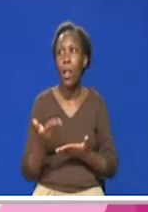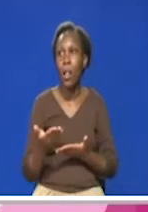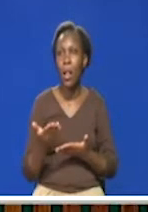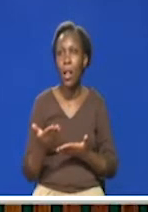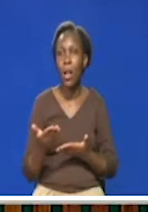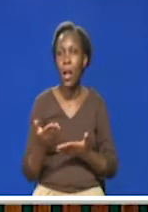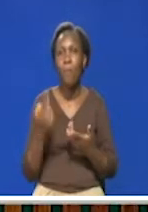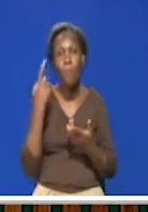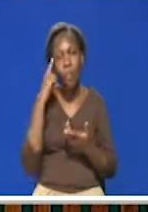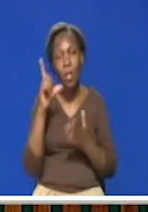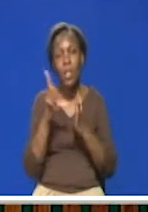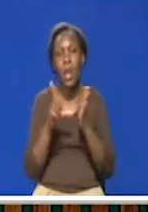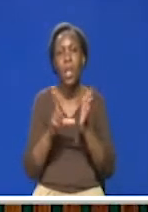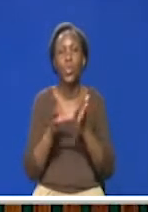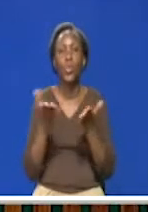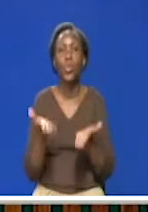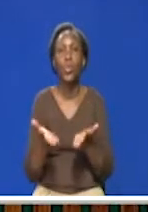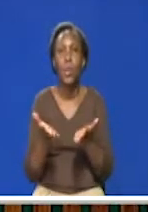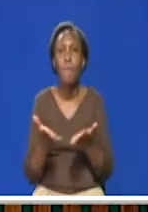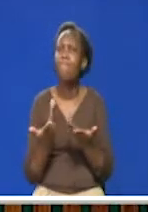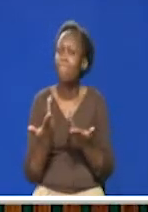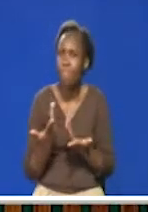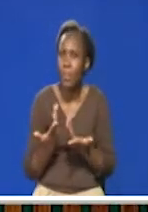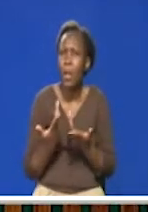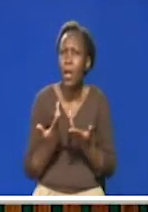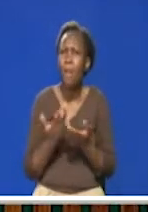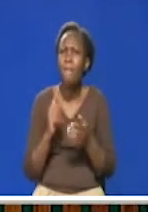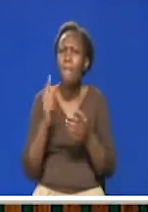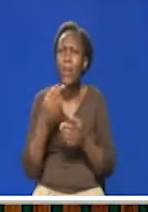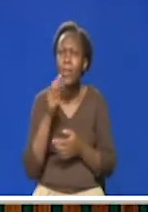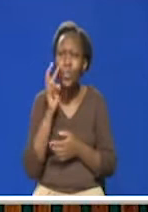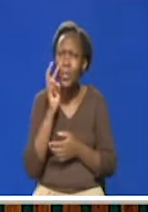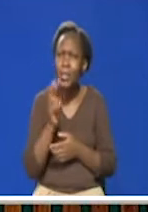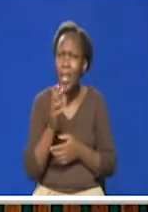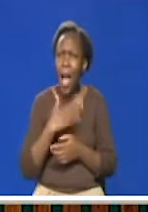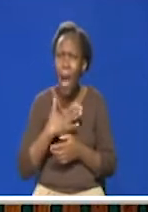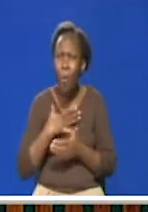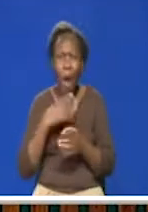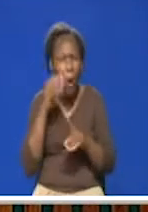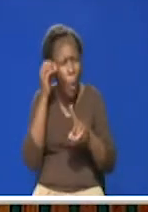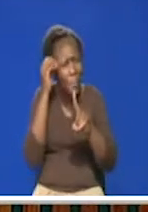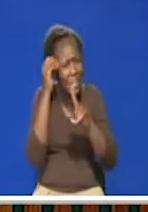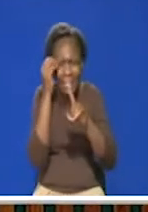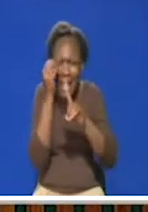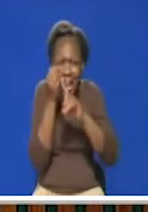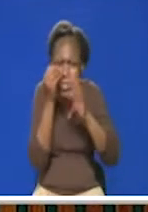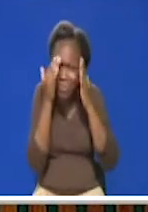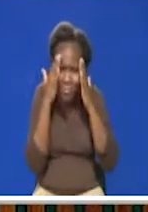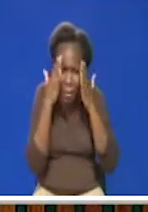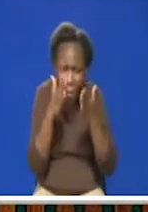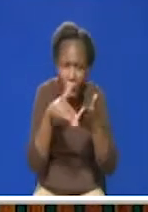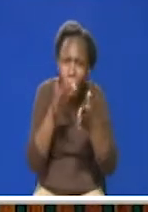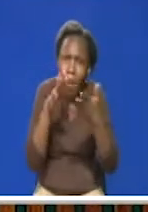Welcome to our lesson today. Let's start by looking at our lesson objectives. By